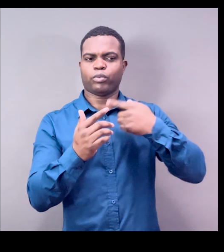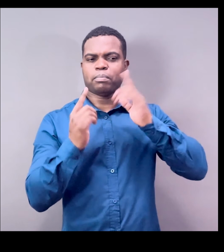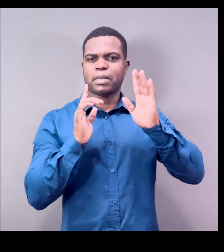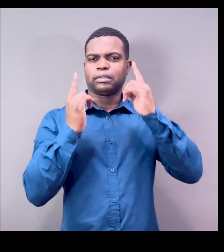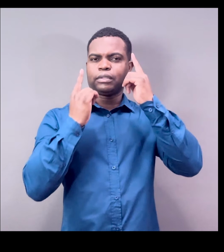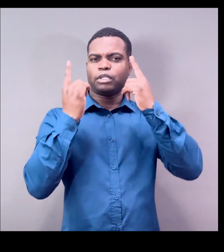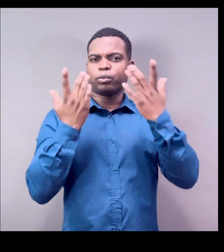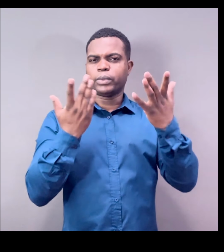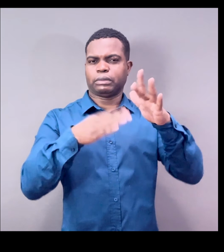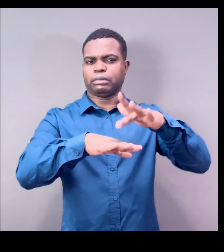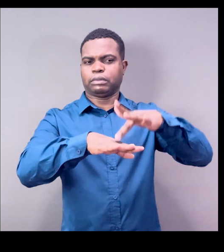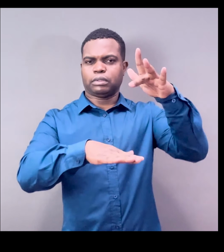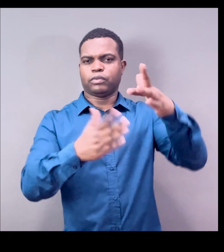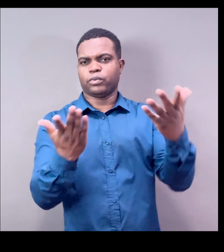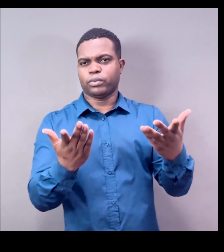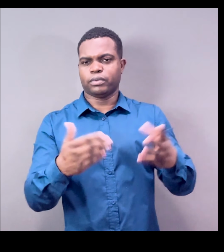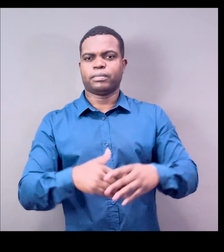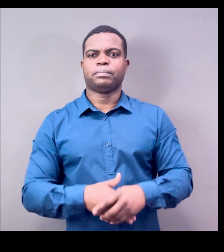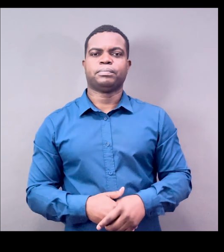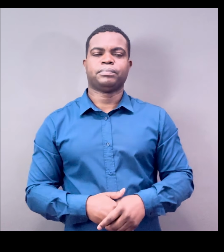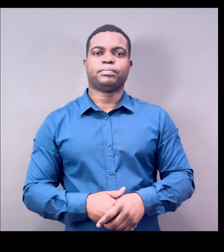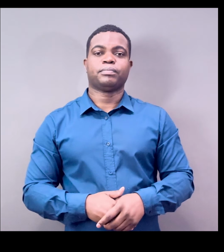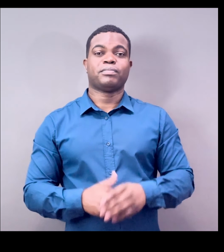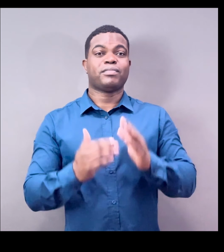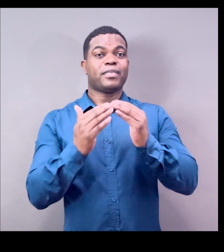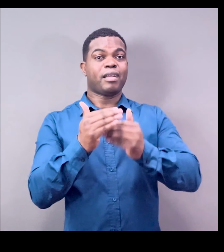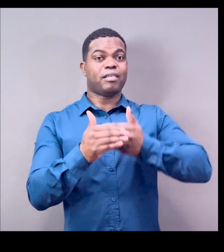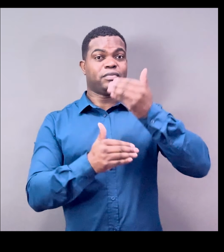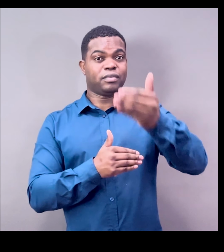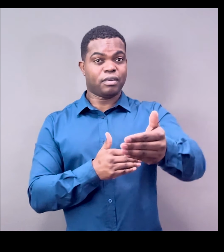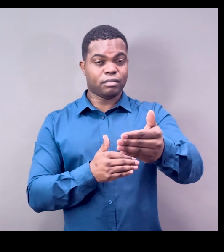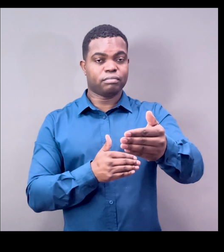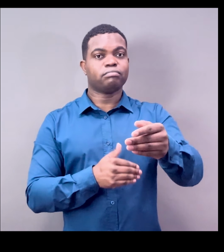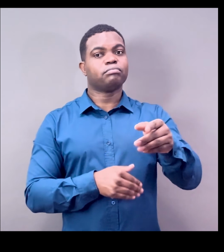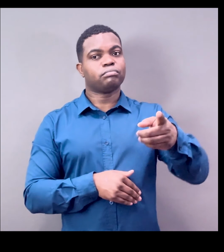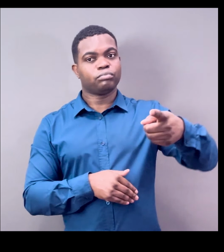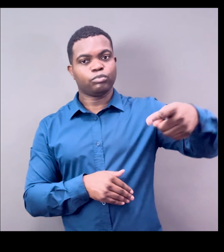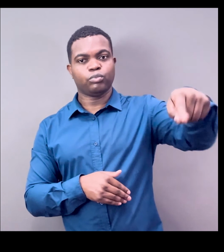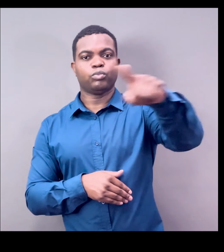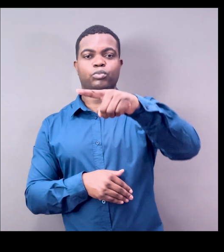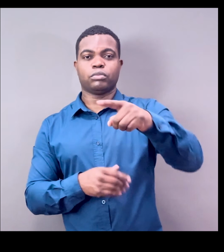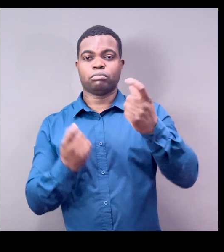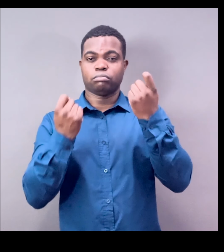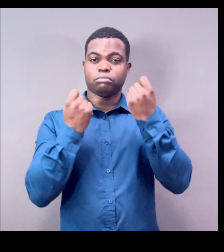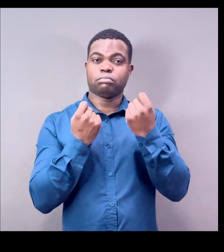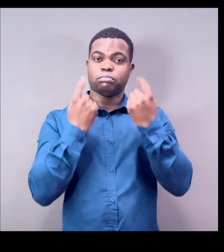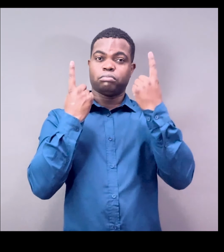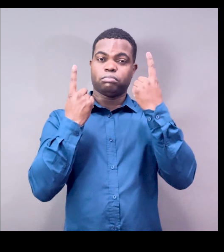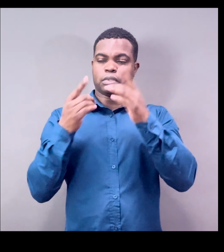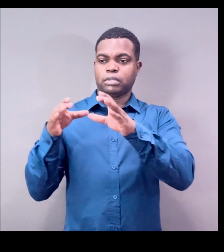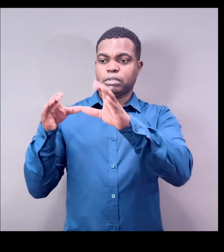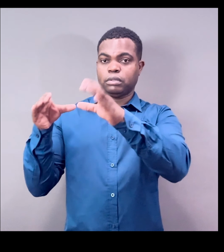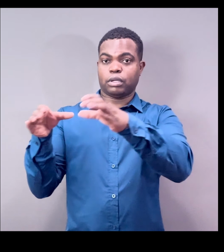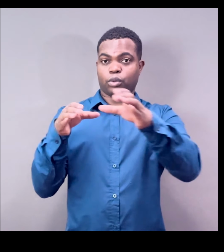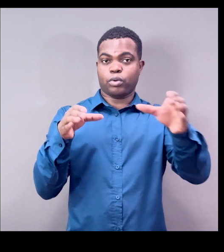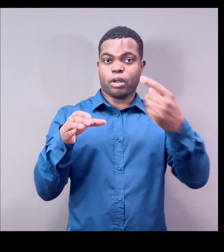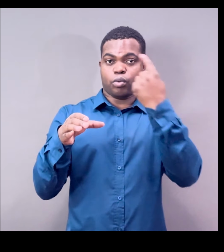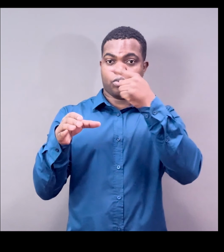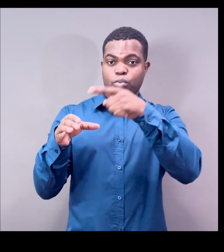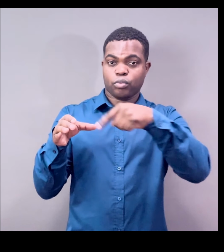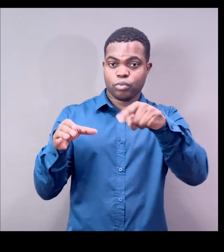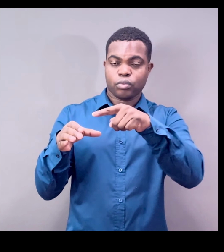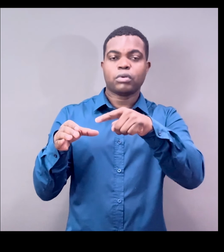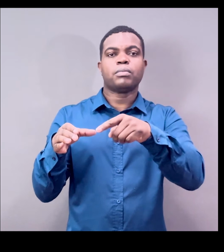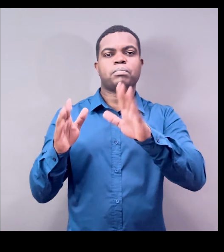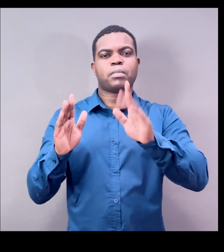sensitivity. After you have understood who your stakeholders are,